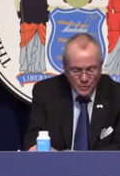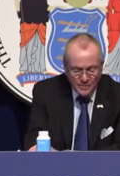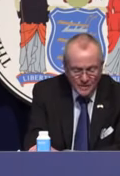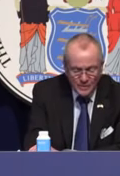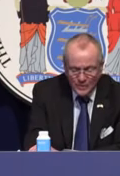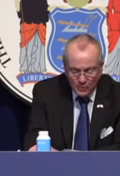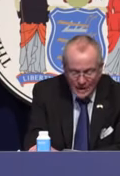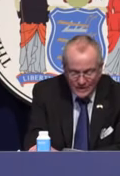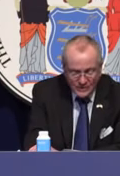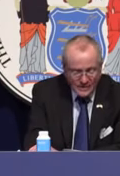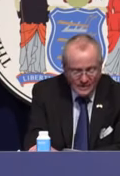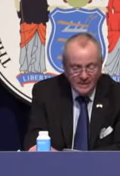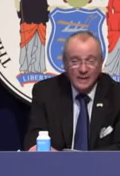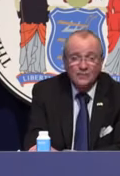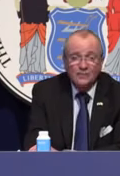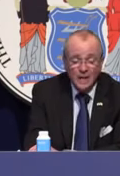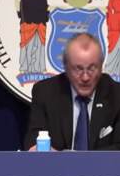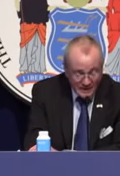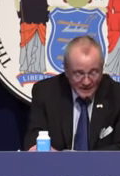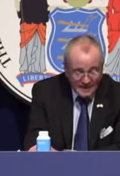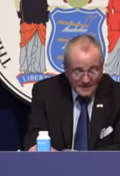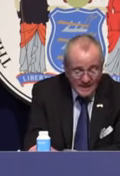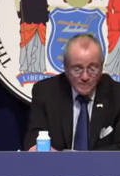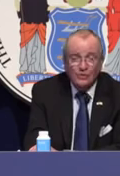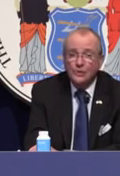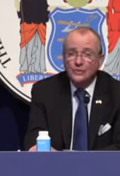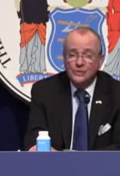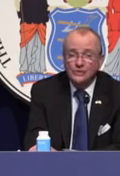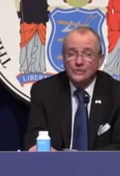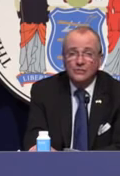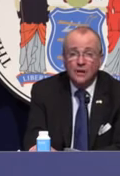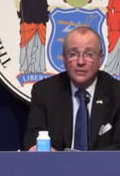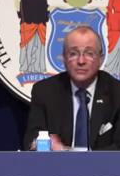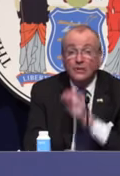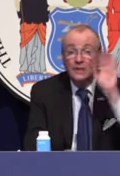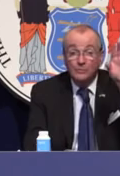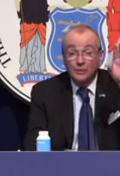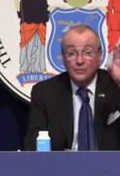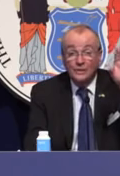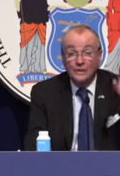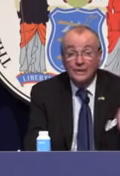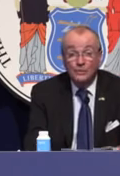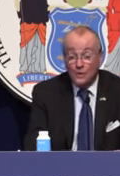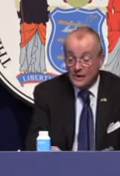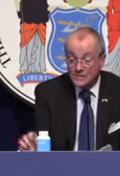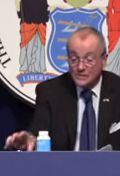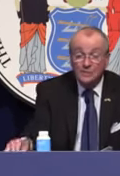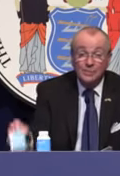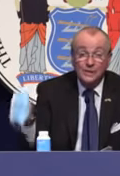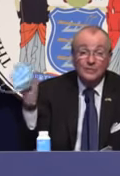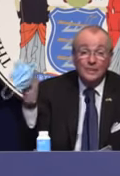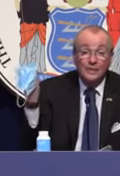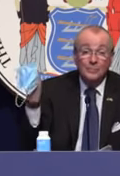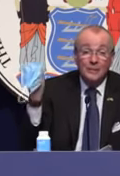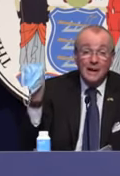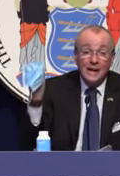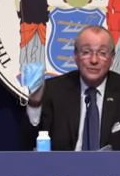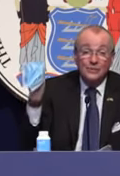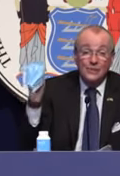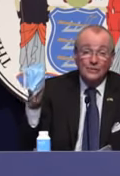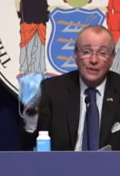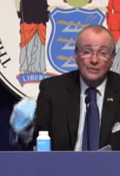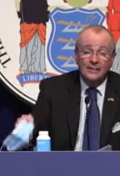majority of you will be doing the right thing and following the need to keep a social distance from others. Personal request, please put